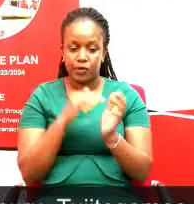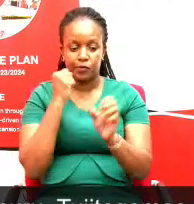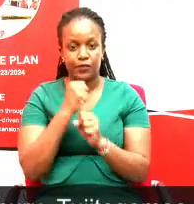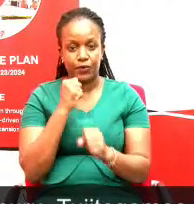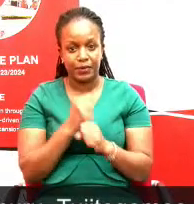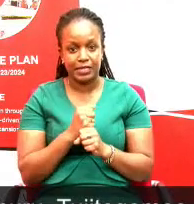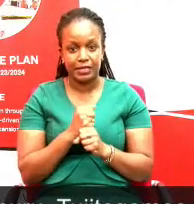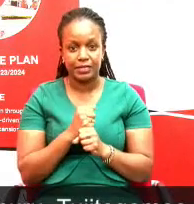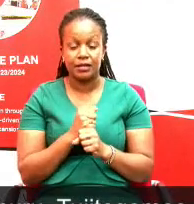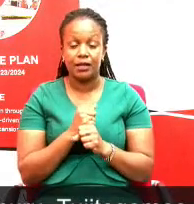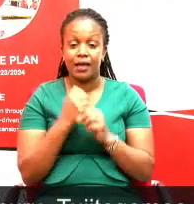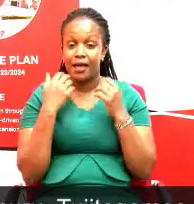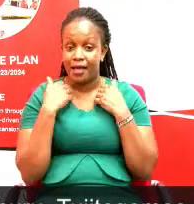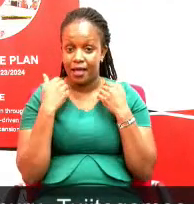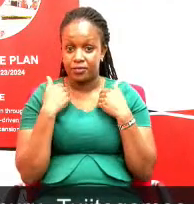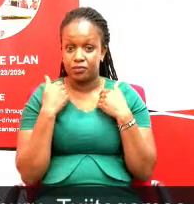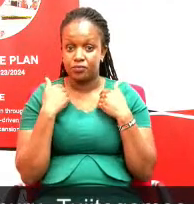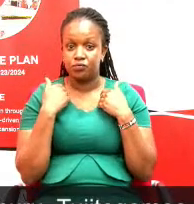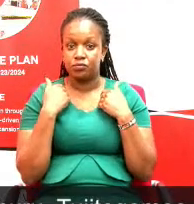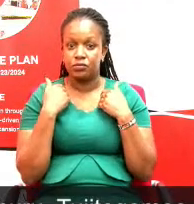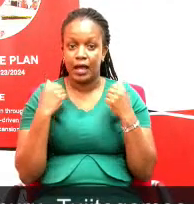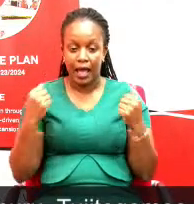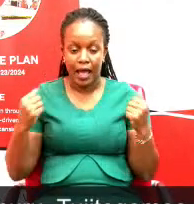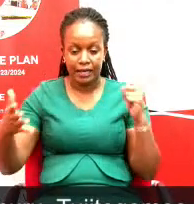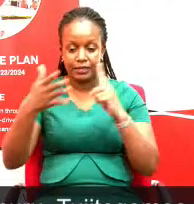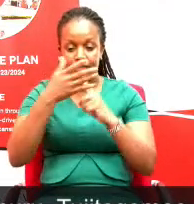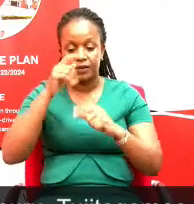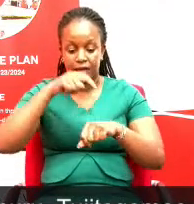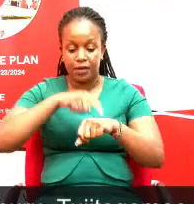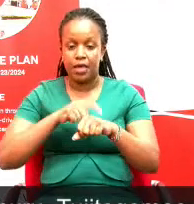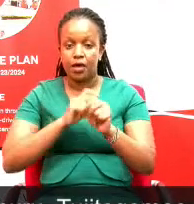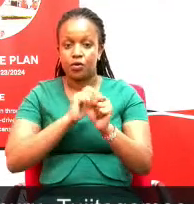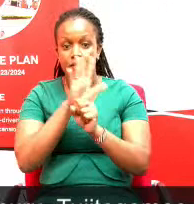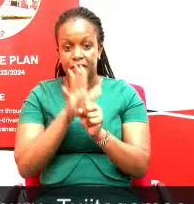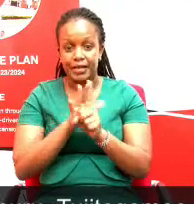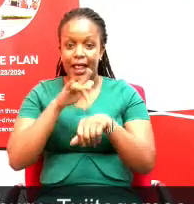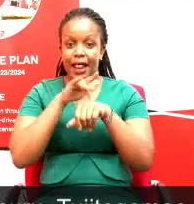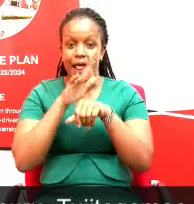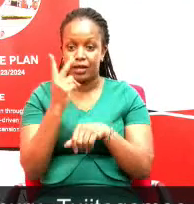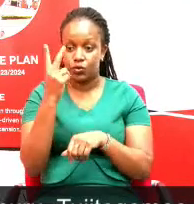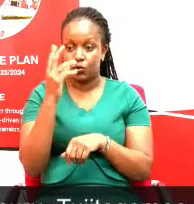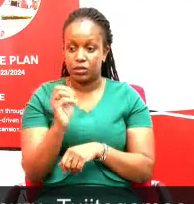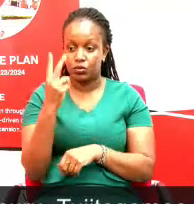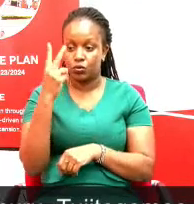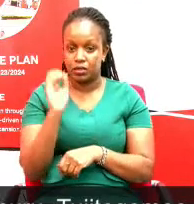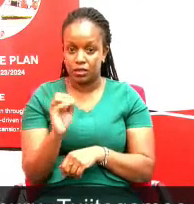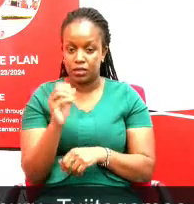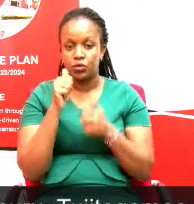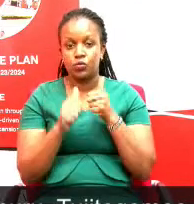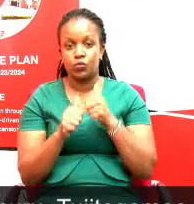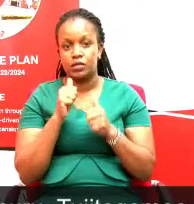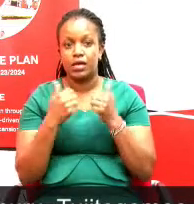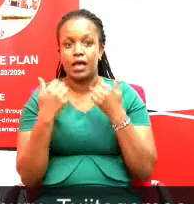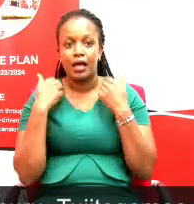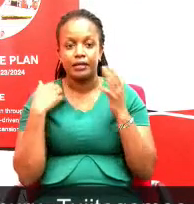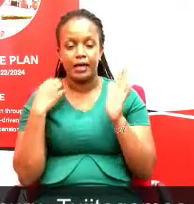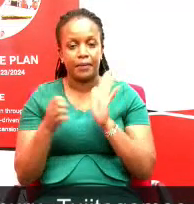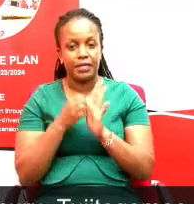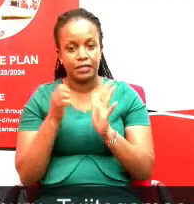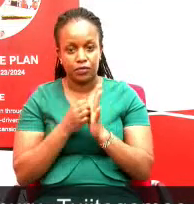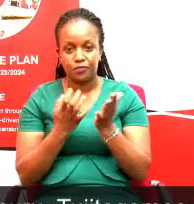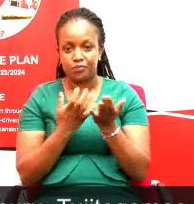performance was achieved despite the outbreak of the COVID-19 pandemic in early 2020 that led to the emergence of new business